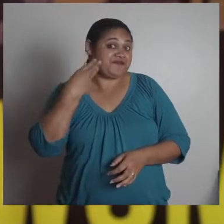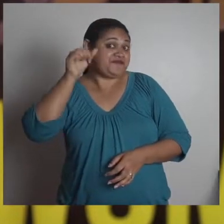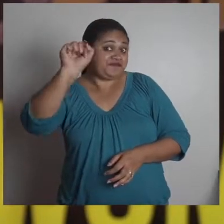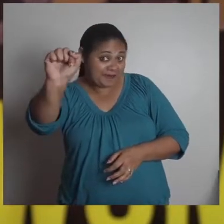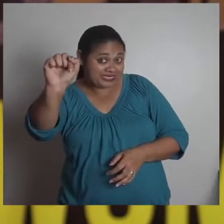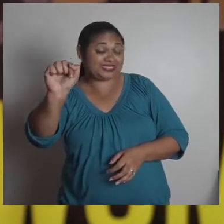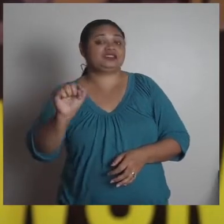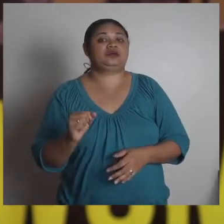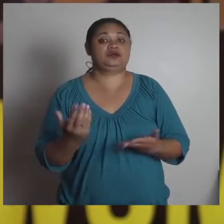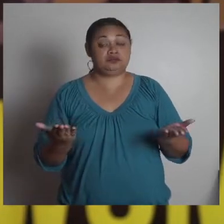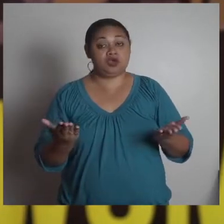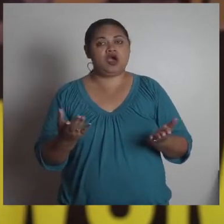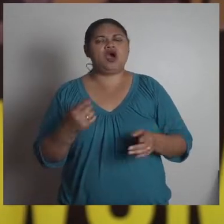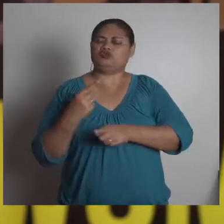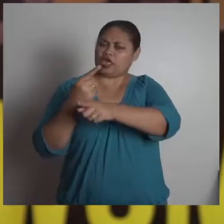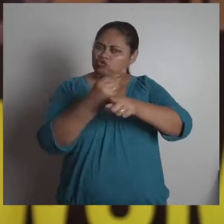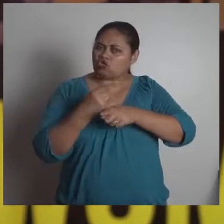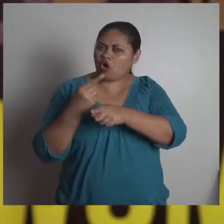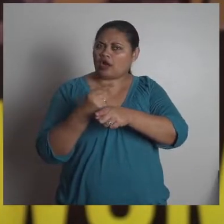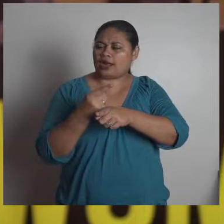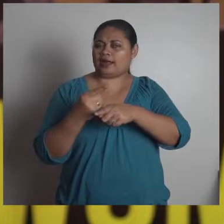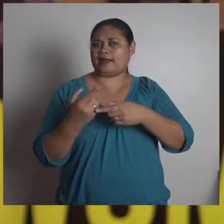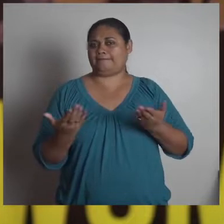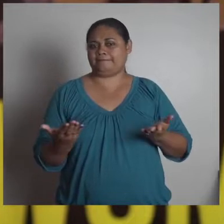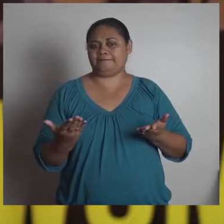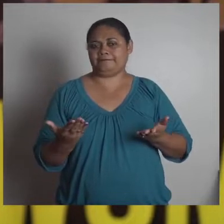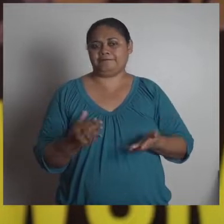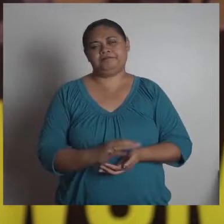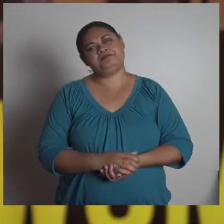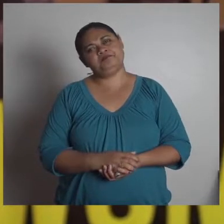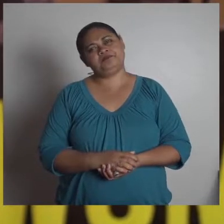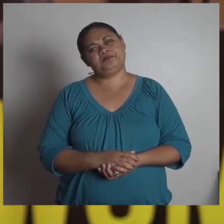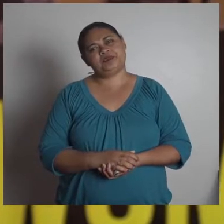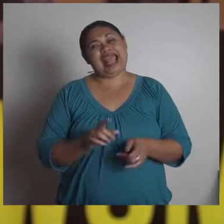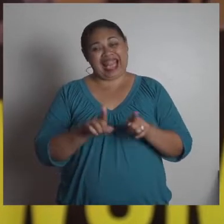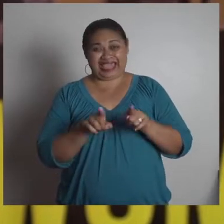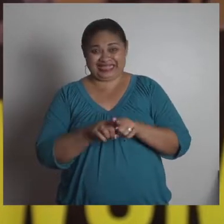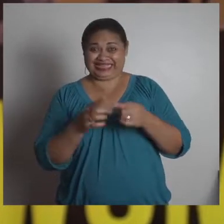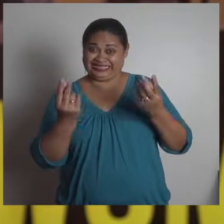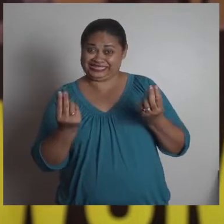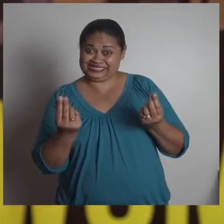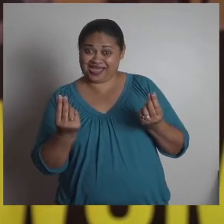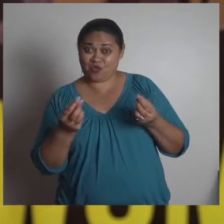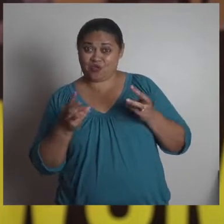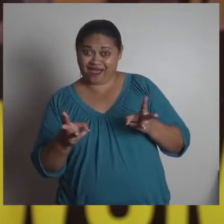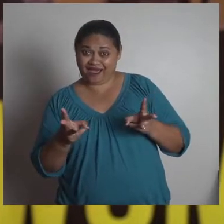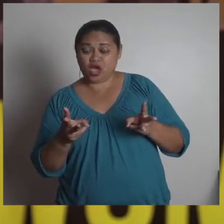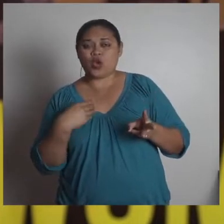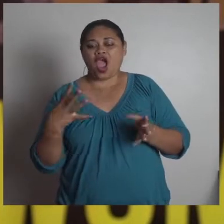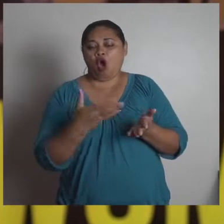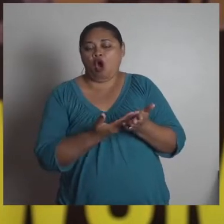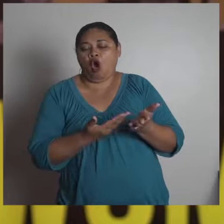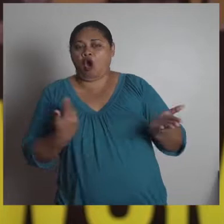And feminist economists, what they try to do is they talk about a thing called, rather than, so